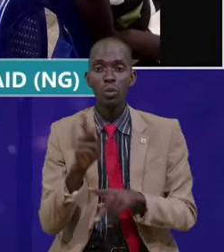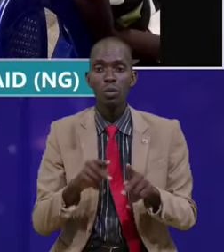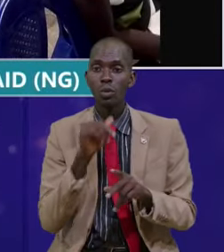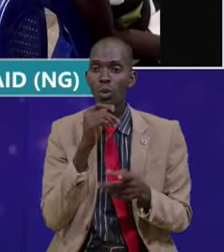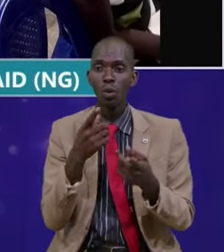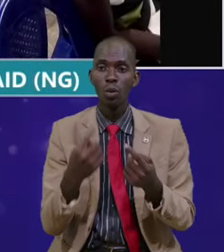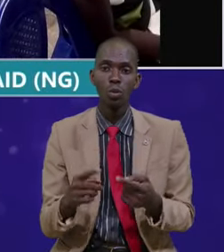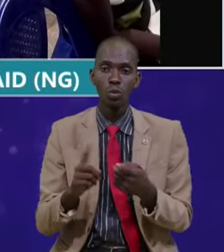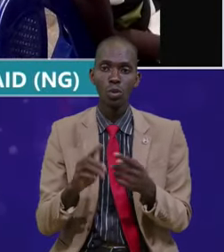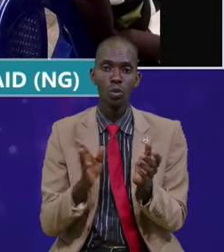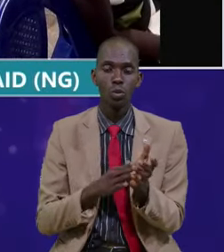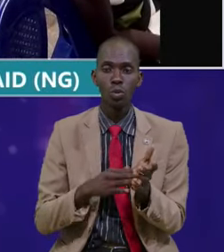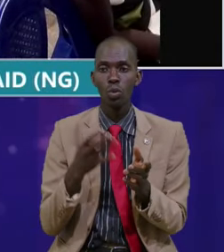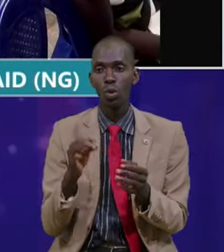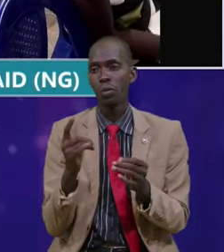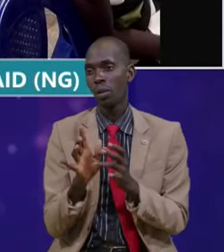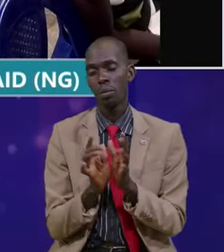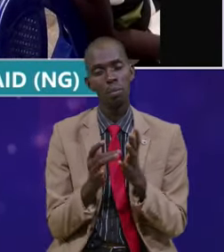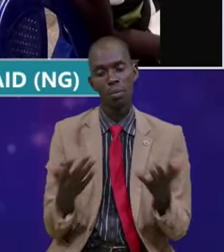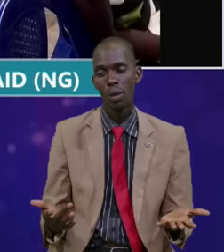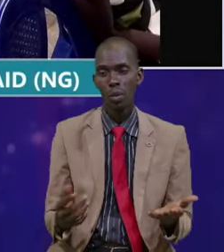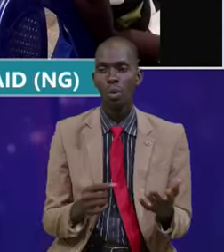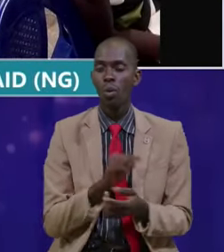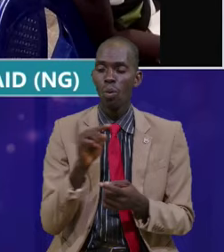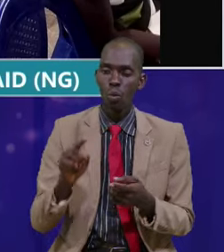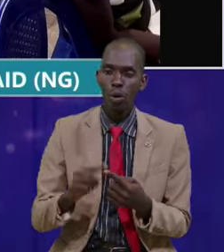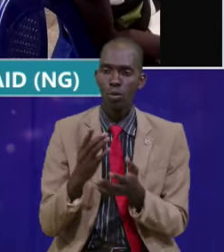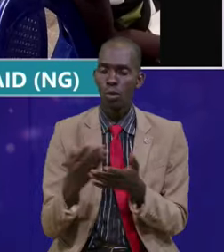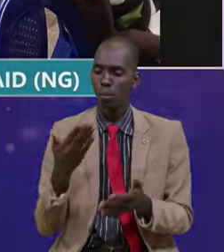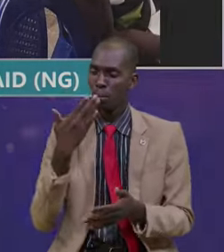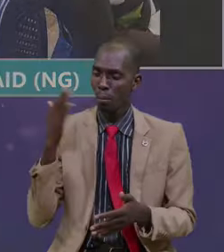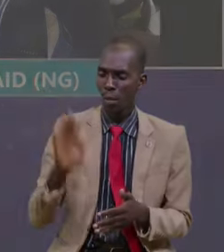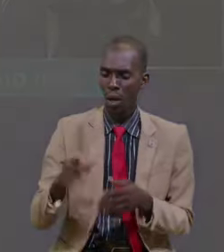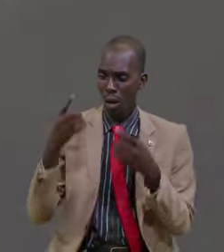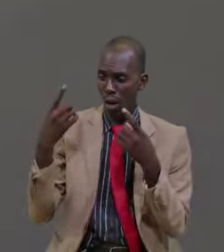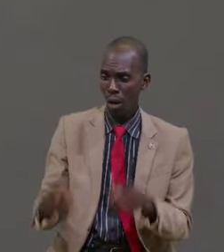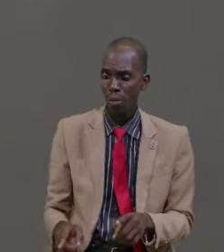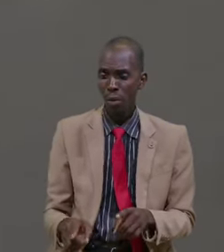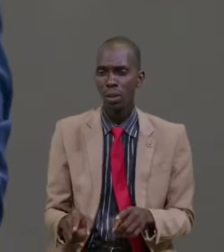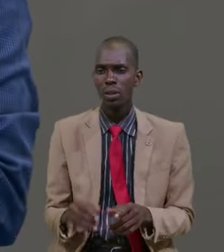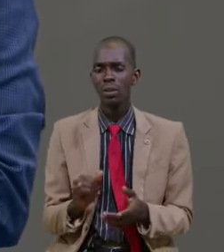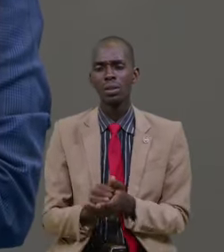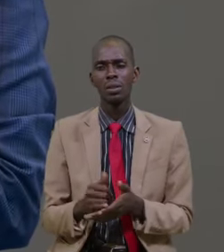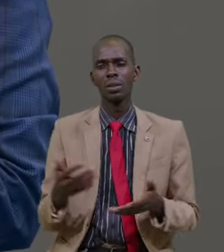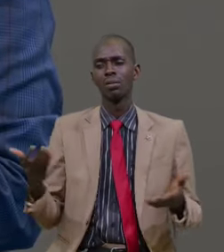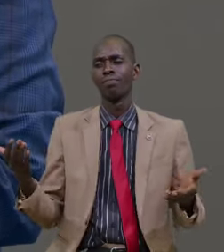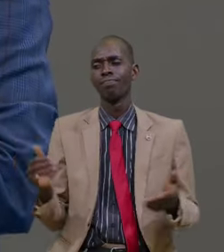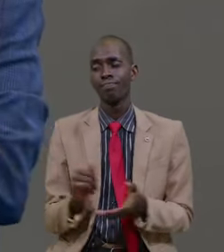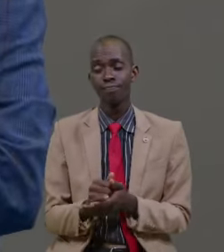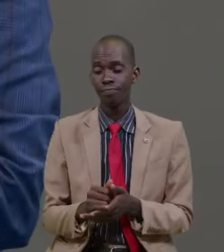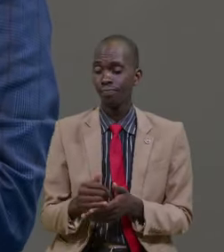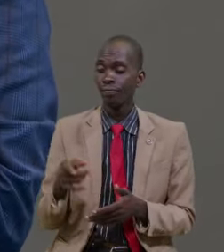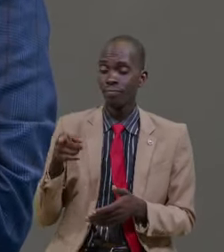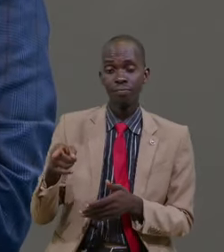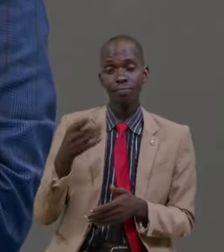bad thing that happens when they get cancer, oh, they say it's the blessing of God